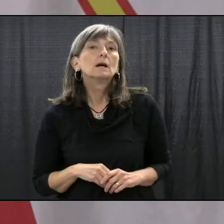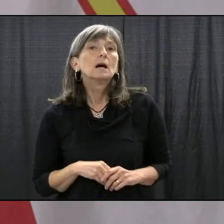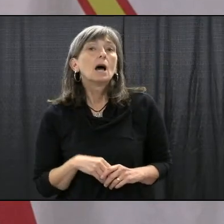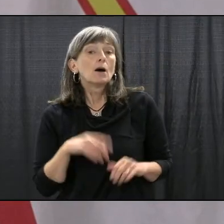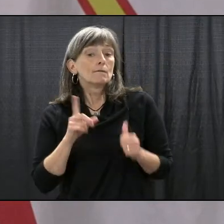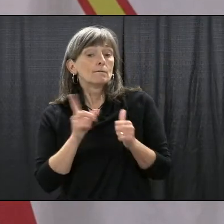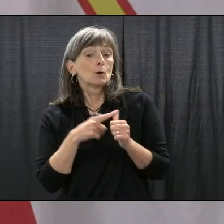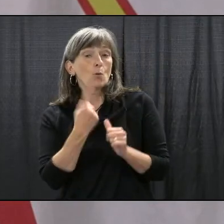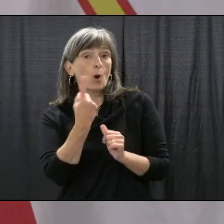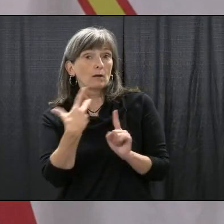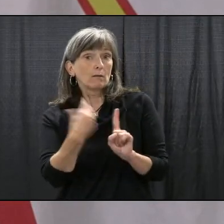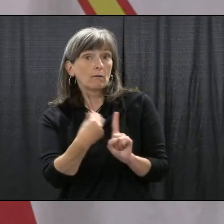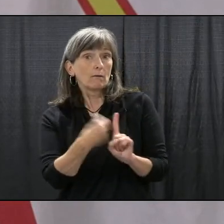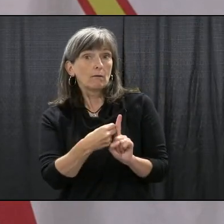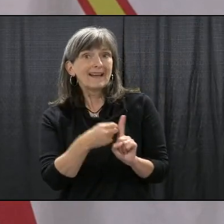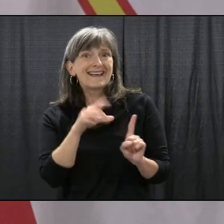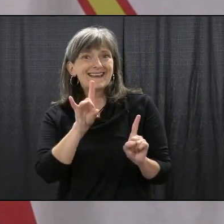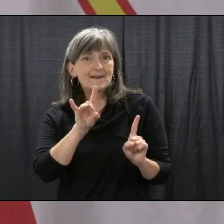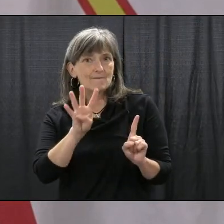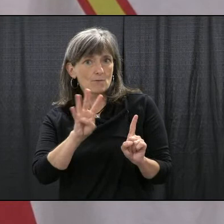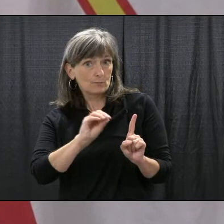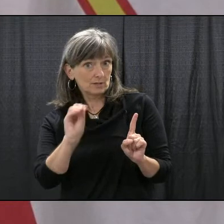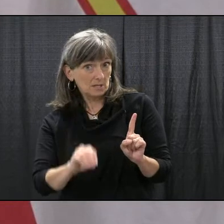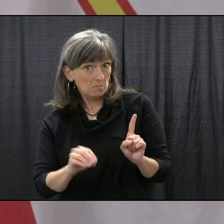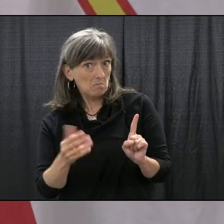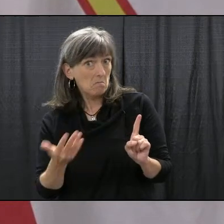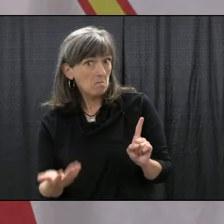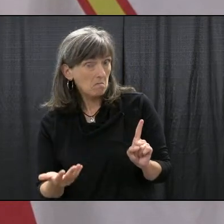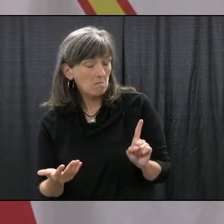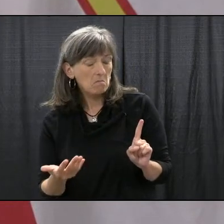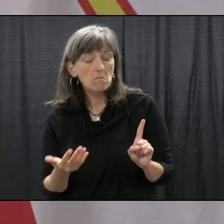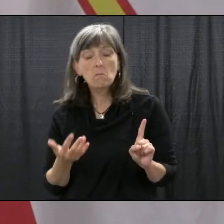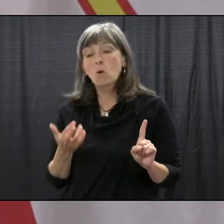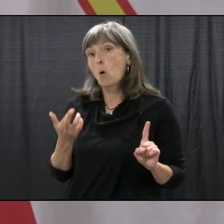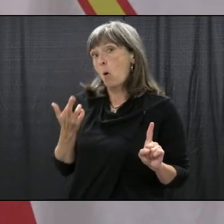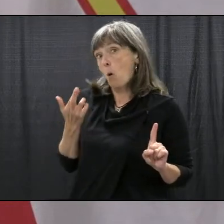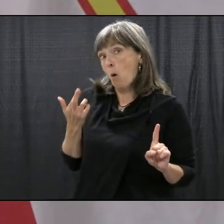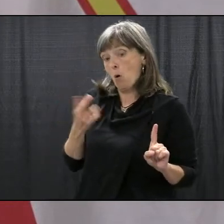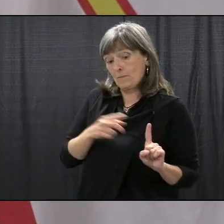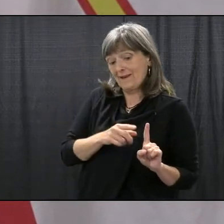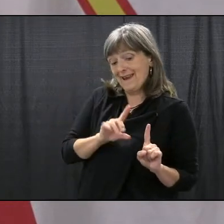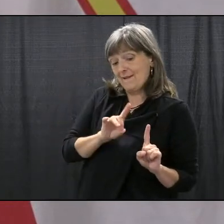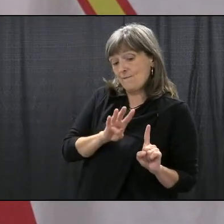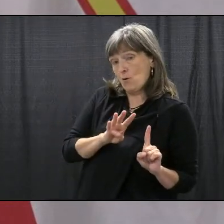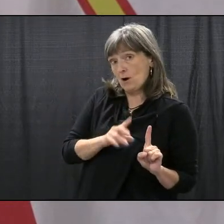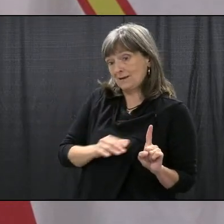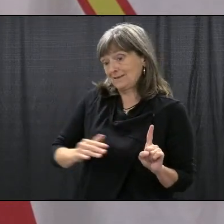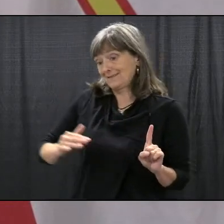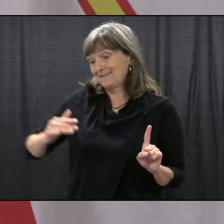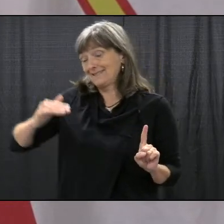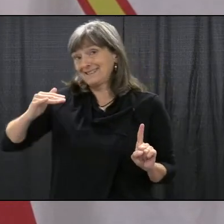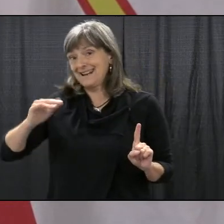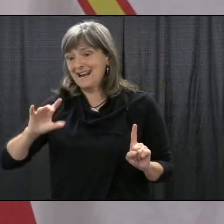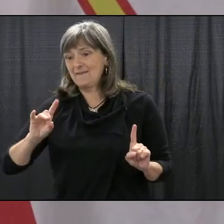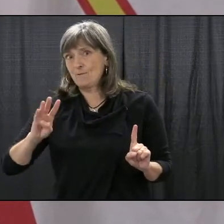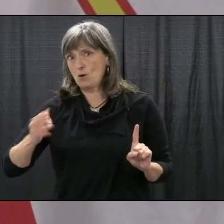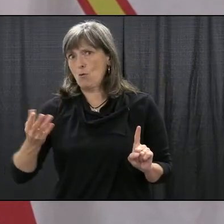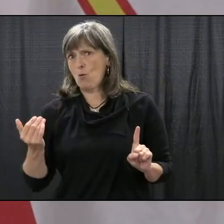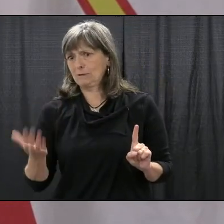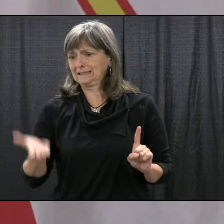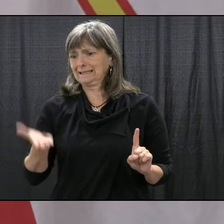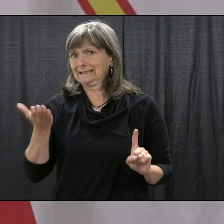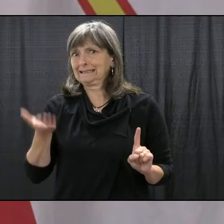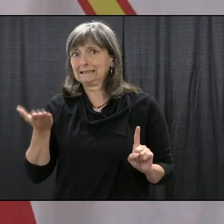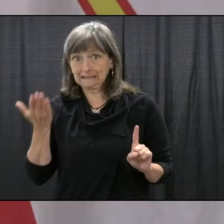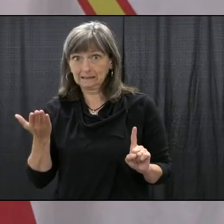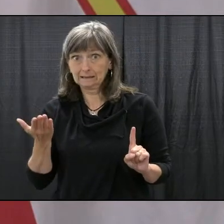with a 1st dose is at 84%. We are hopeful that we can achieve that same number fully vaccinated.